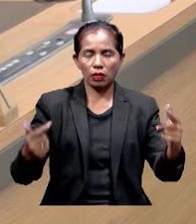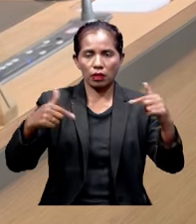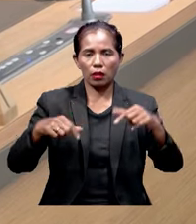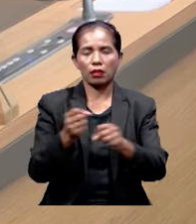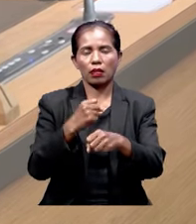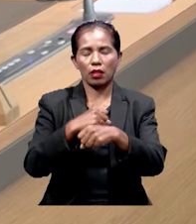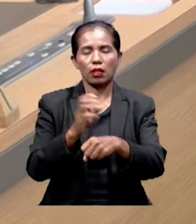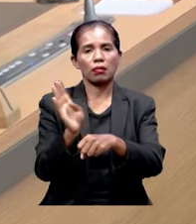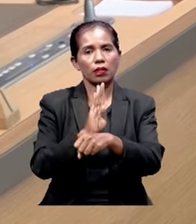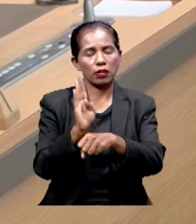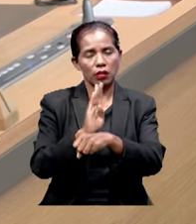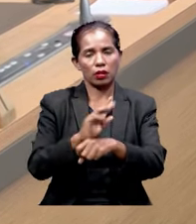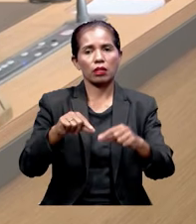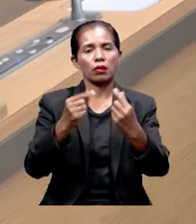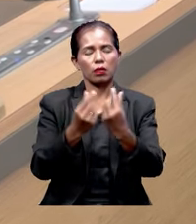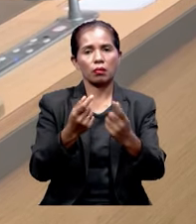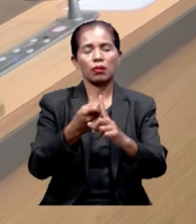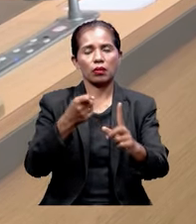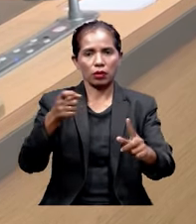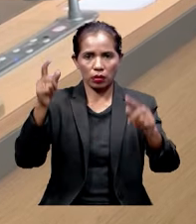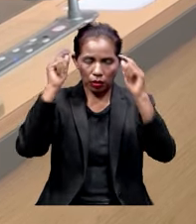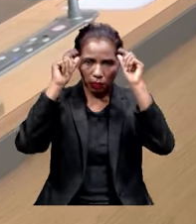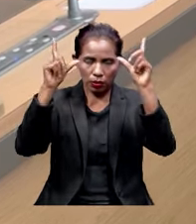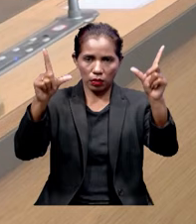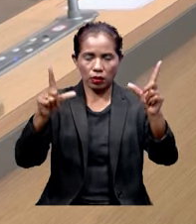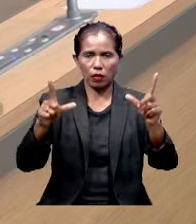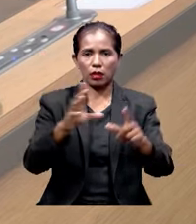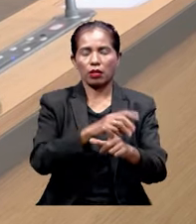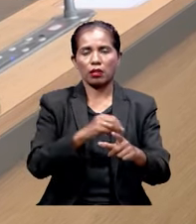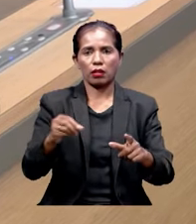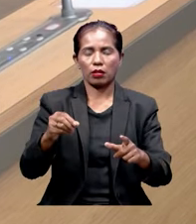of Timor-Leste, His Excellency Francisco